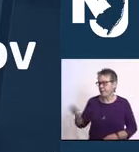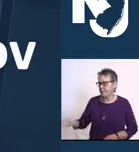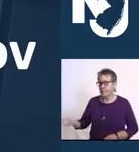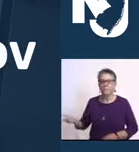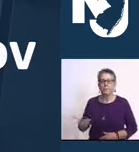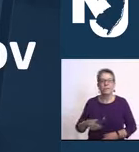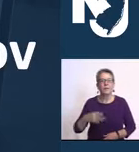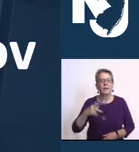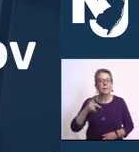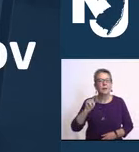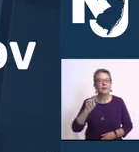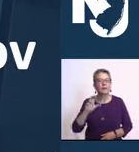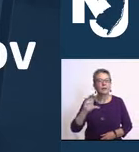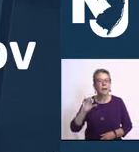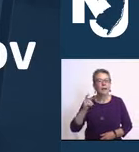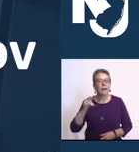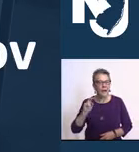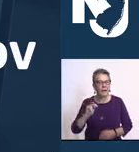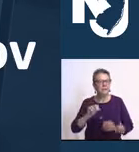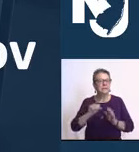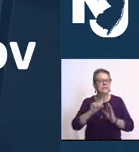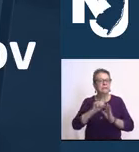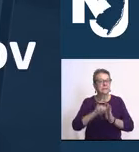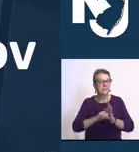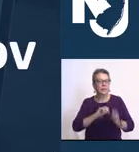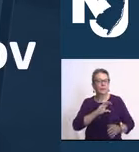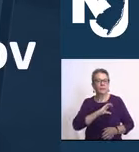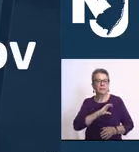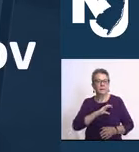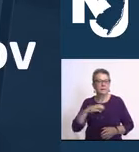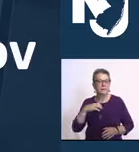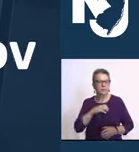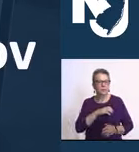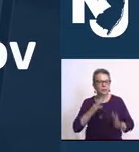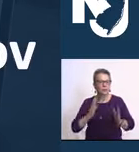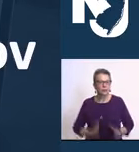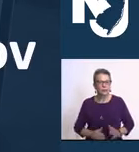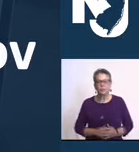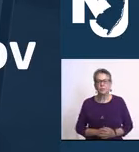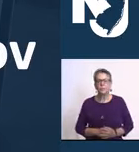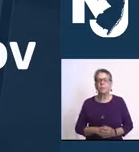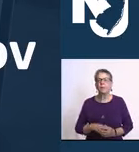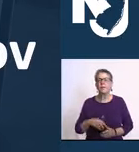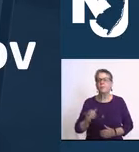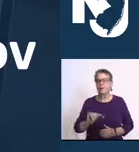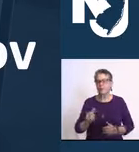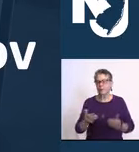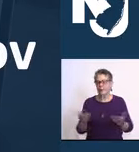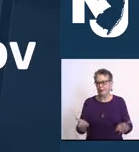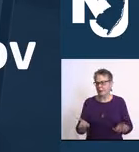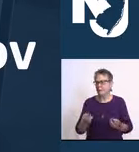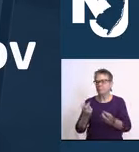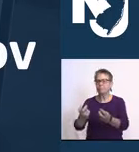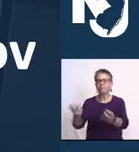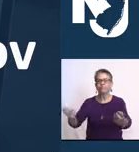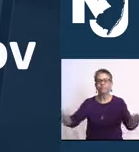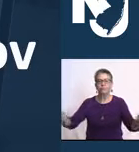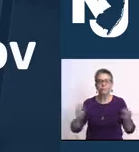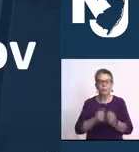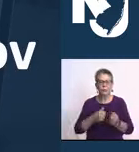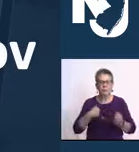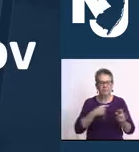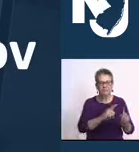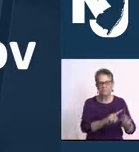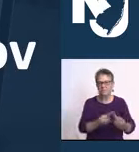Colonel Pat Callahan. We have Chief Counsel Parimal Garg, Alex Altman, one of our senior comms persons, and a cast of thousands. Pat,